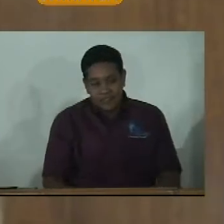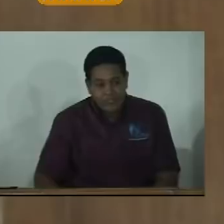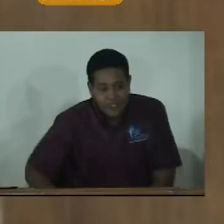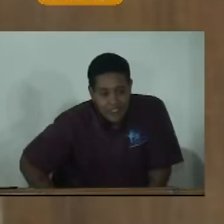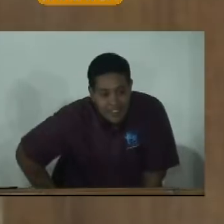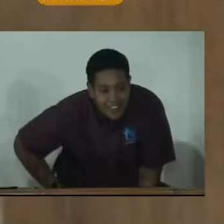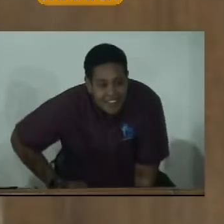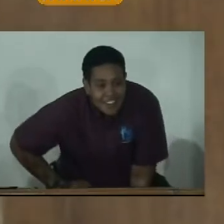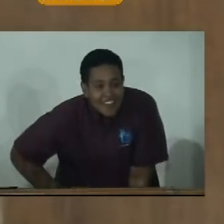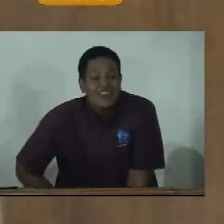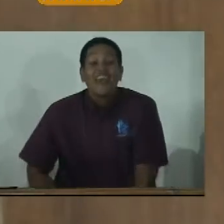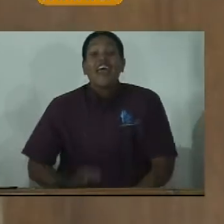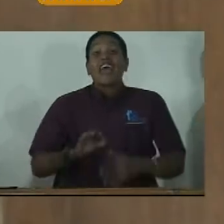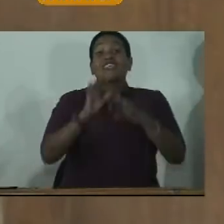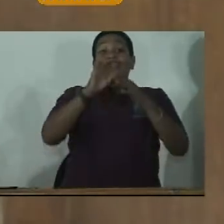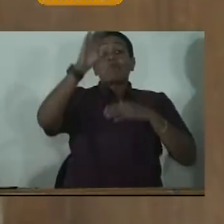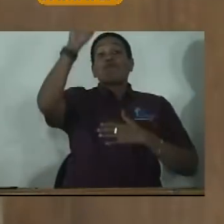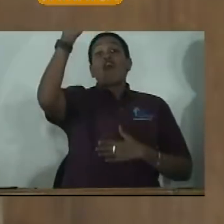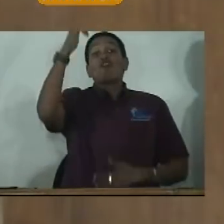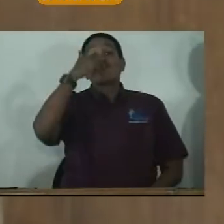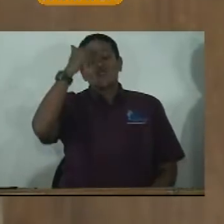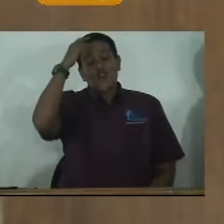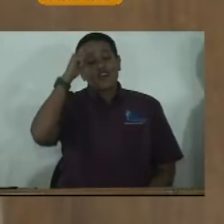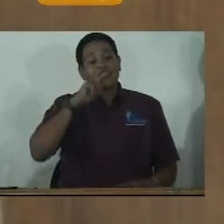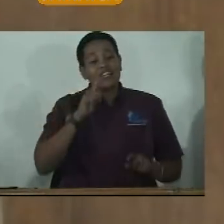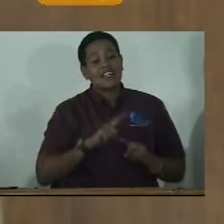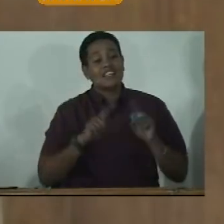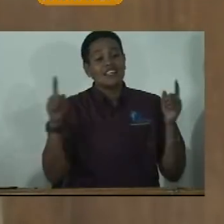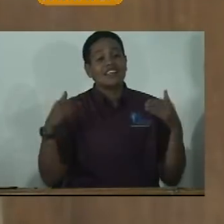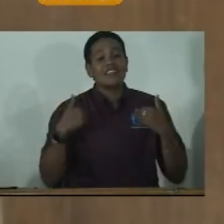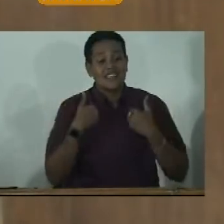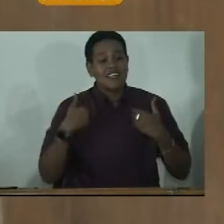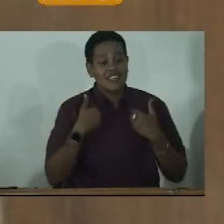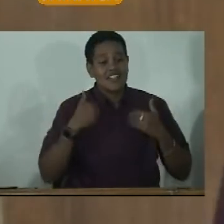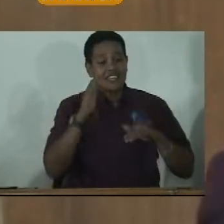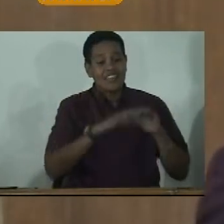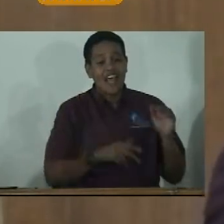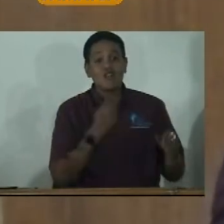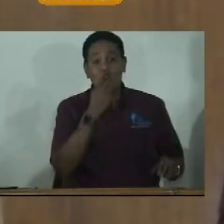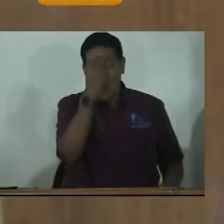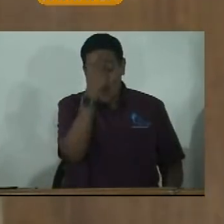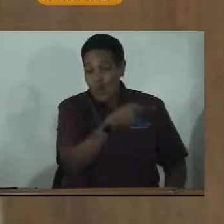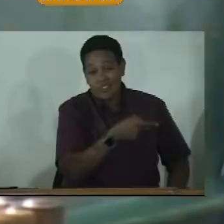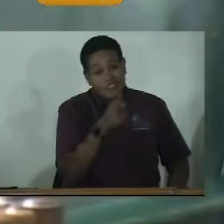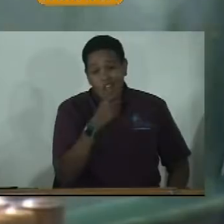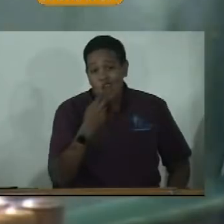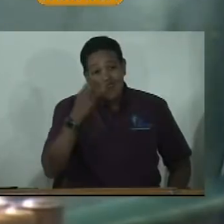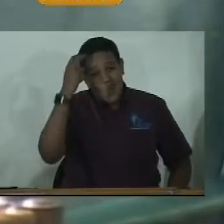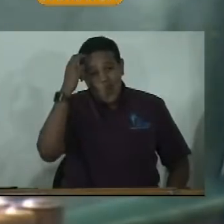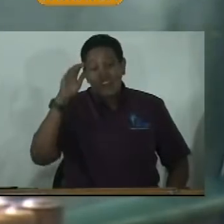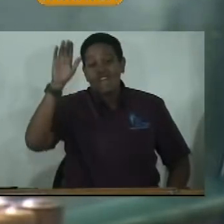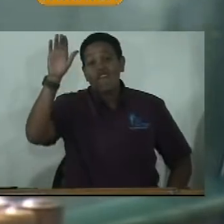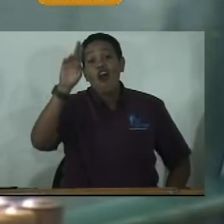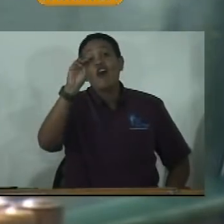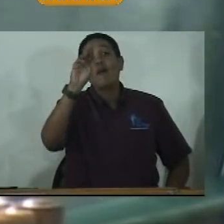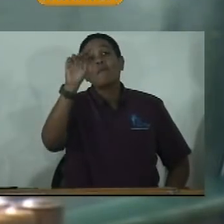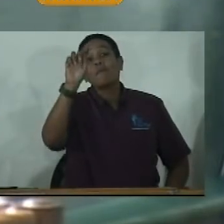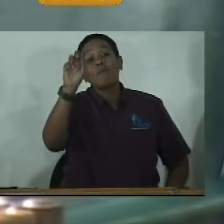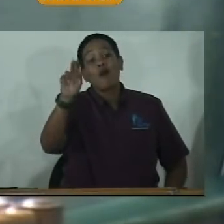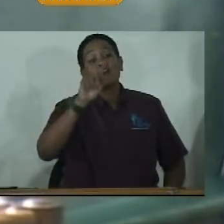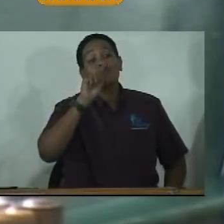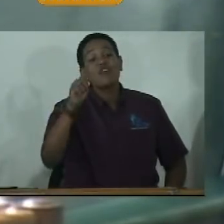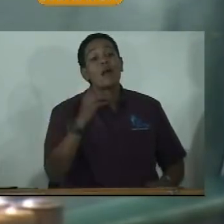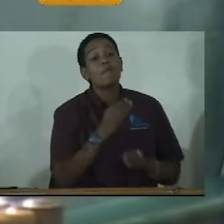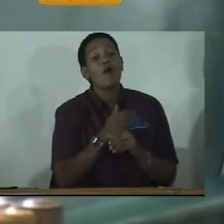Except that foreign mutton is a totally different animal than goat. Foreign mutton is actually